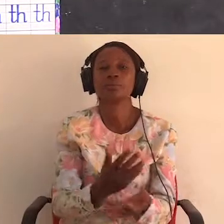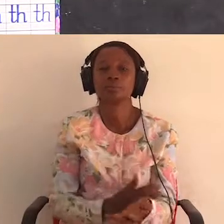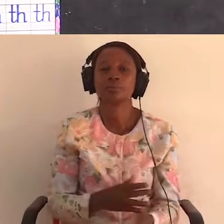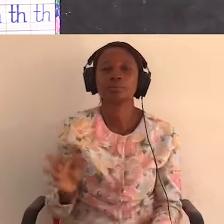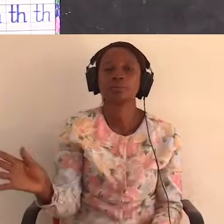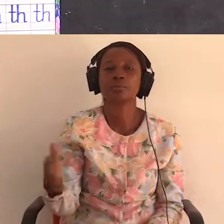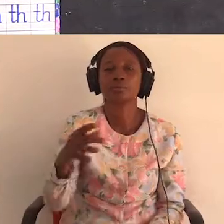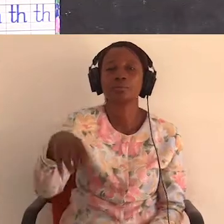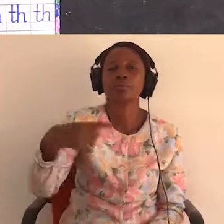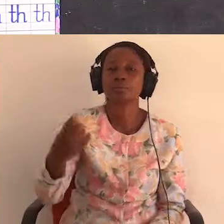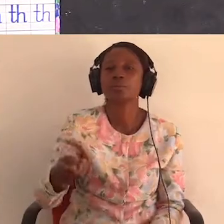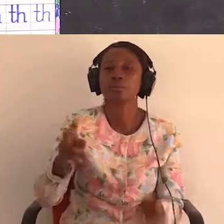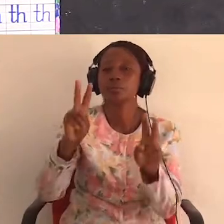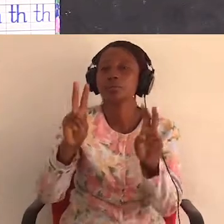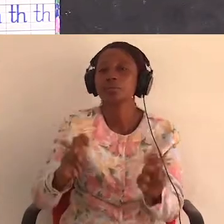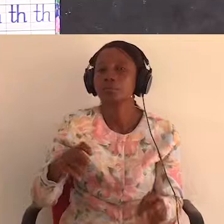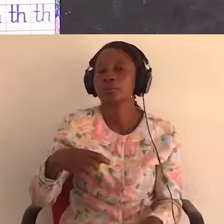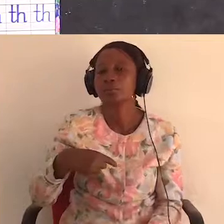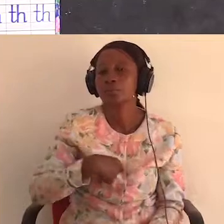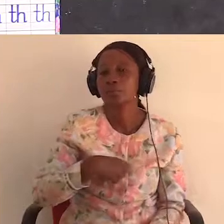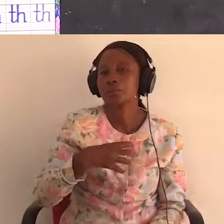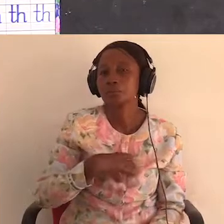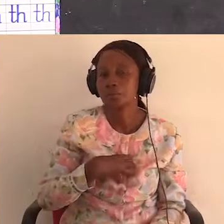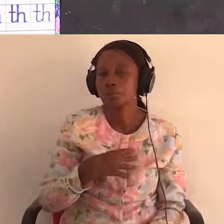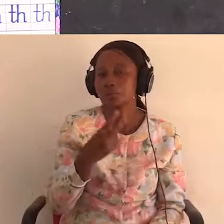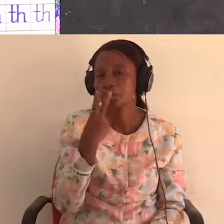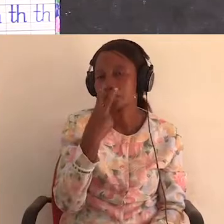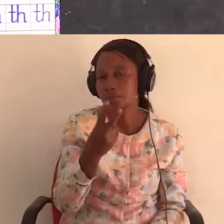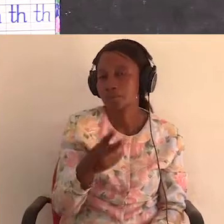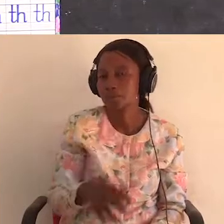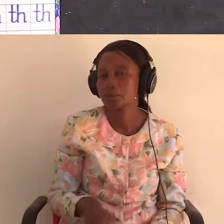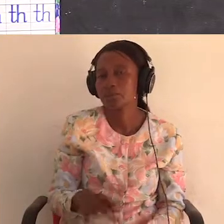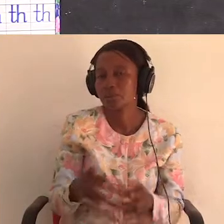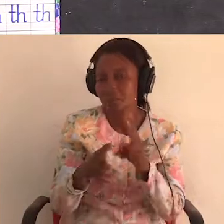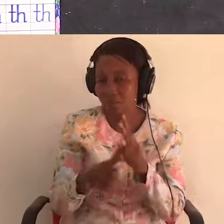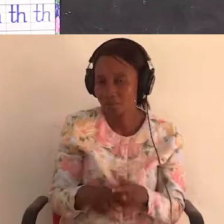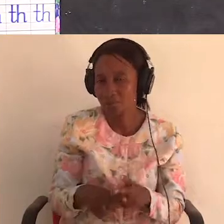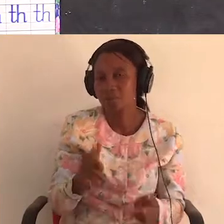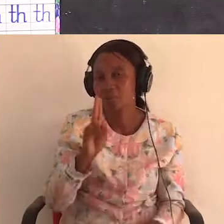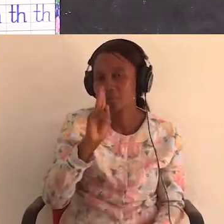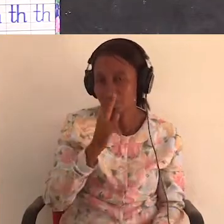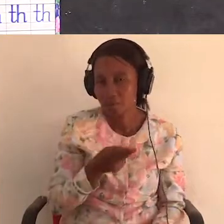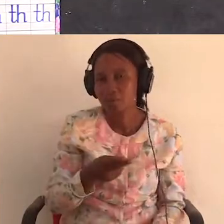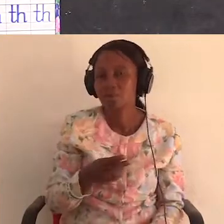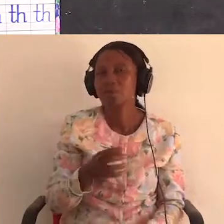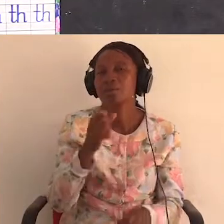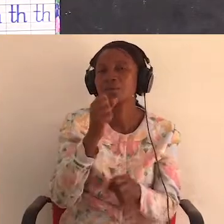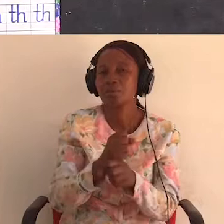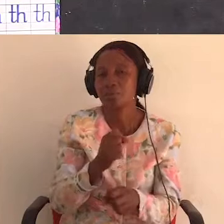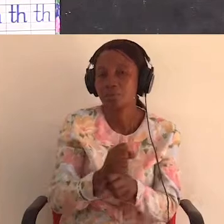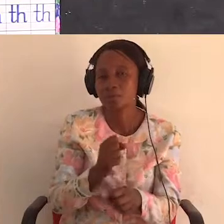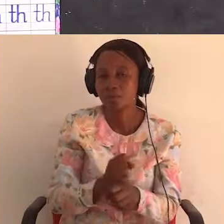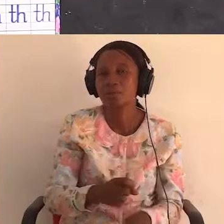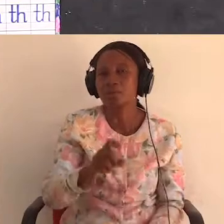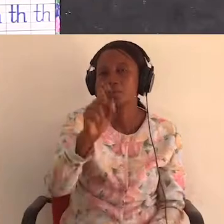next lesson, I want us to look at these sounds properly, and we try to form